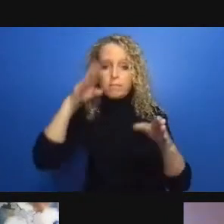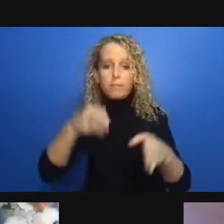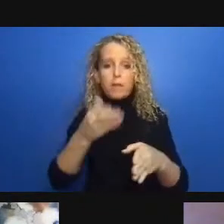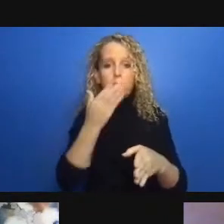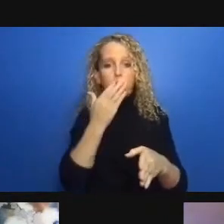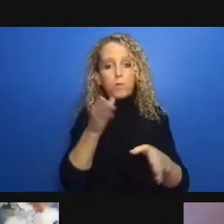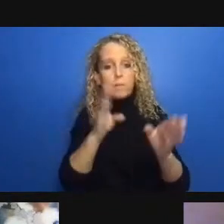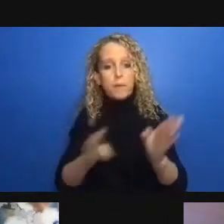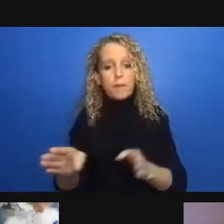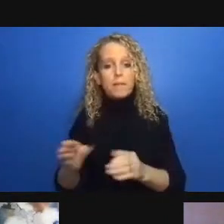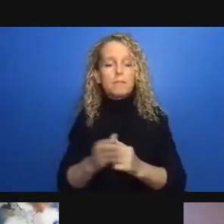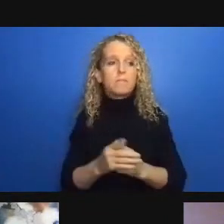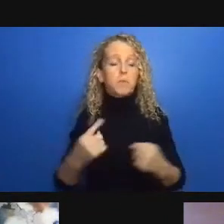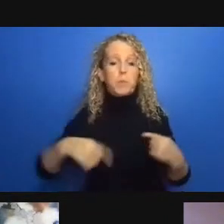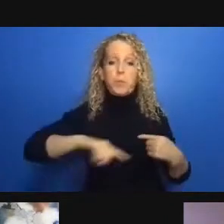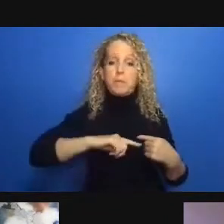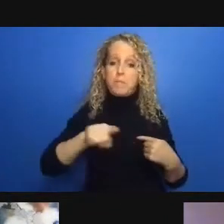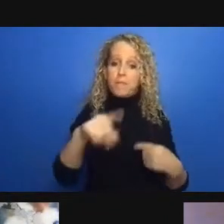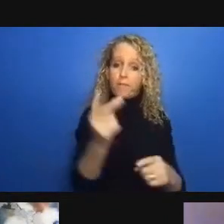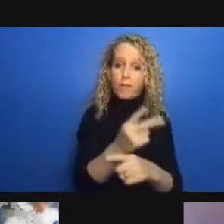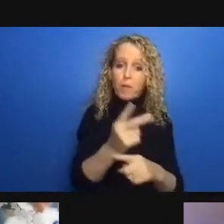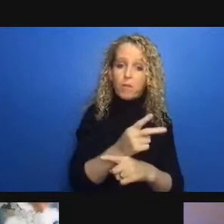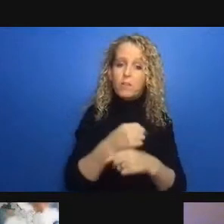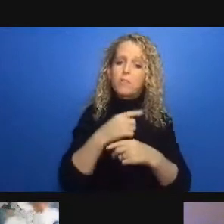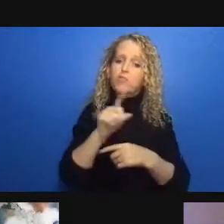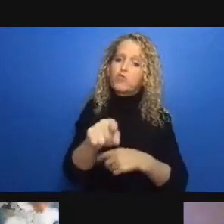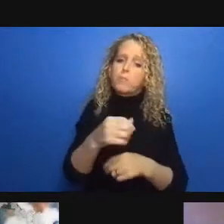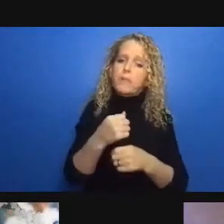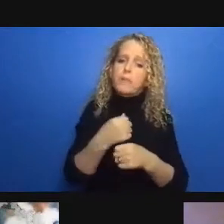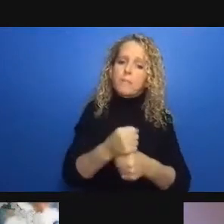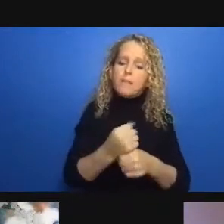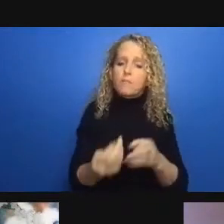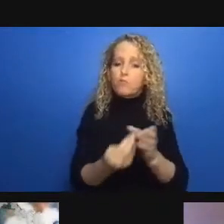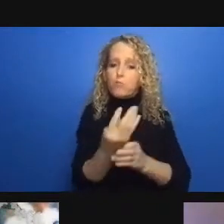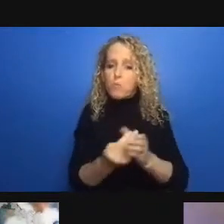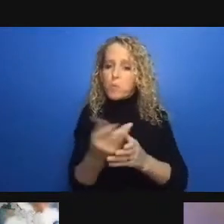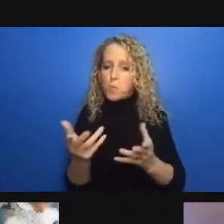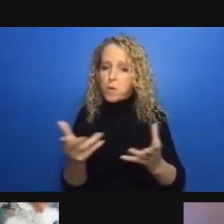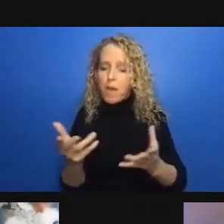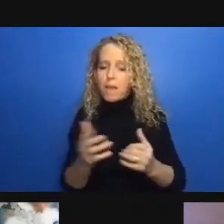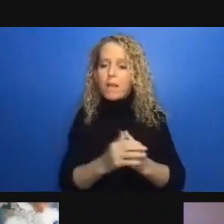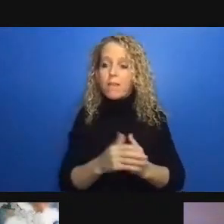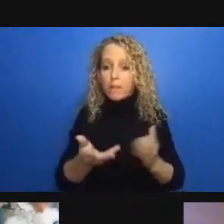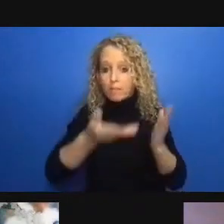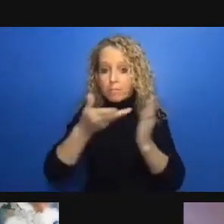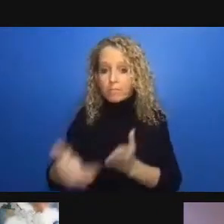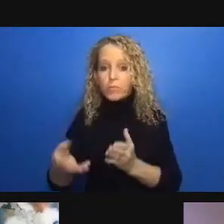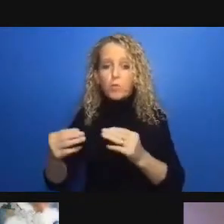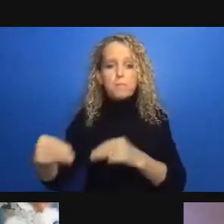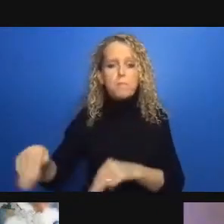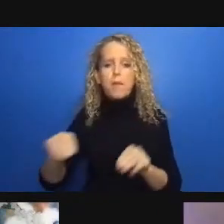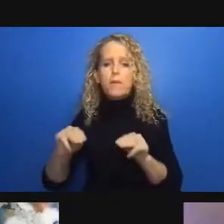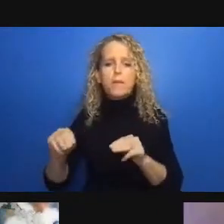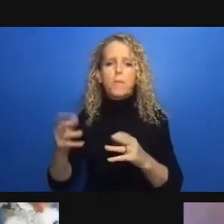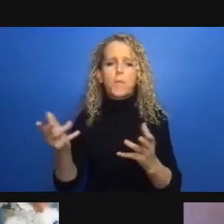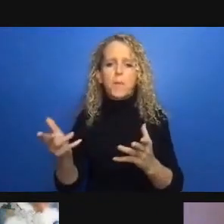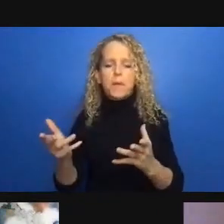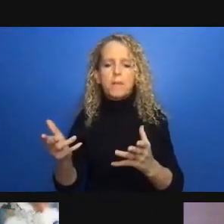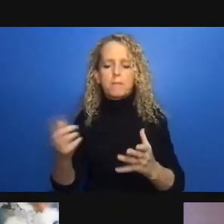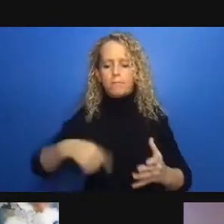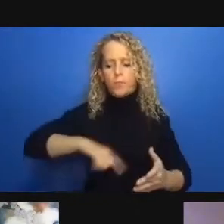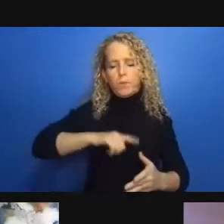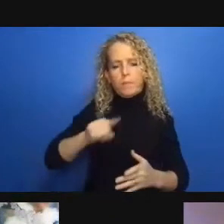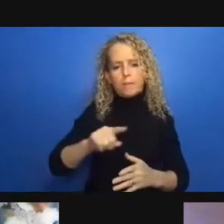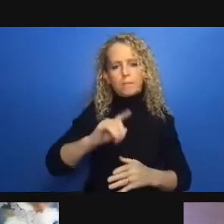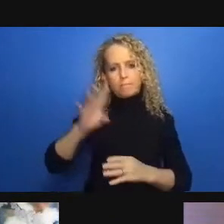producing and what makes sense to what market, and then coming up with a plan for doing that. And, you know, the other